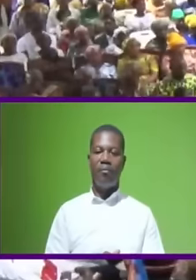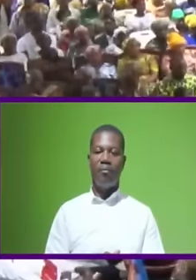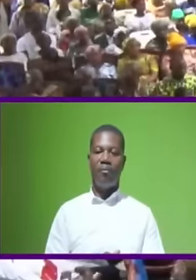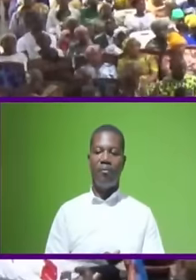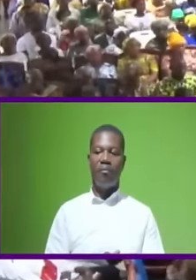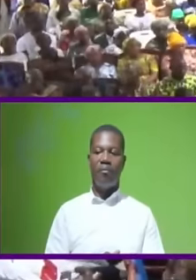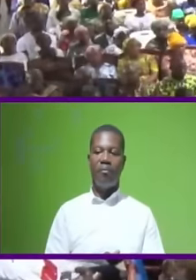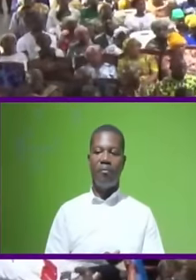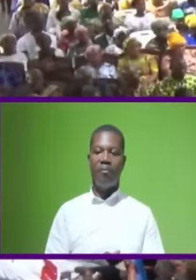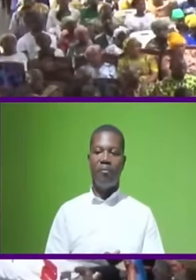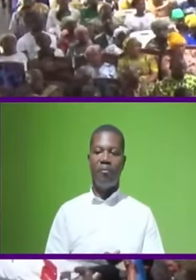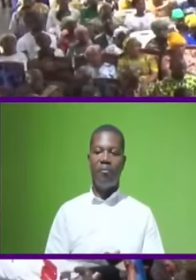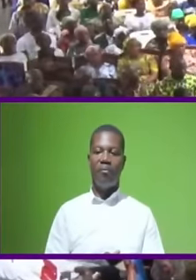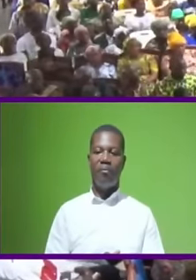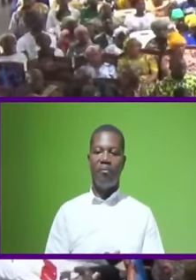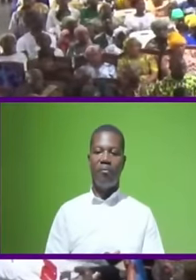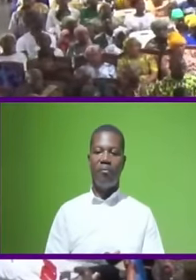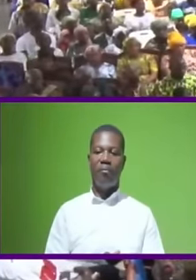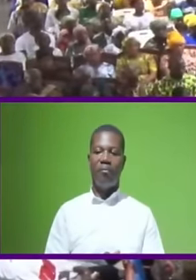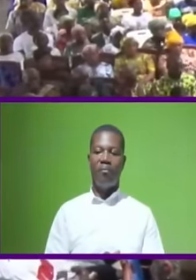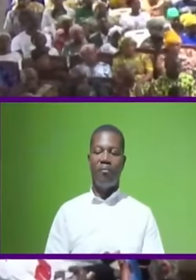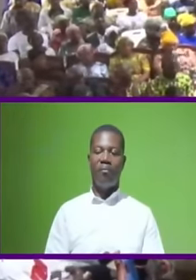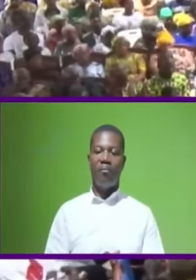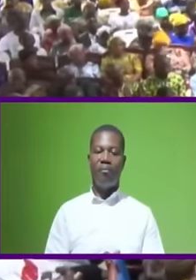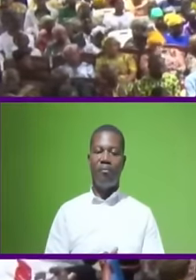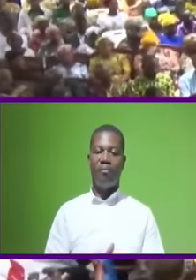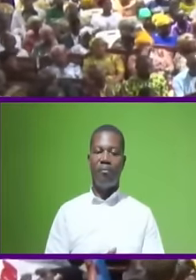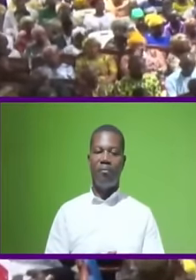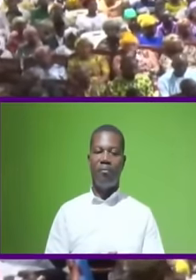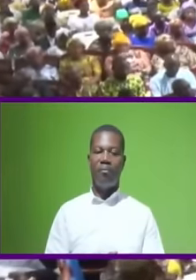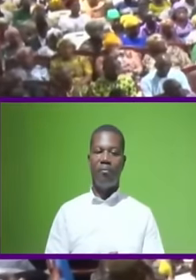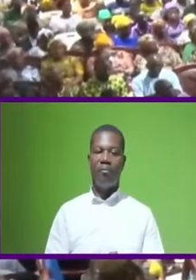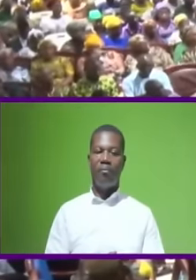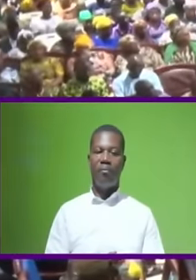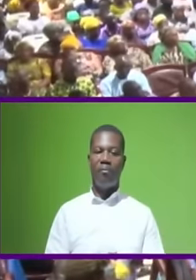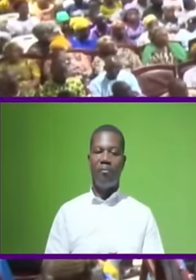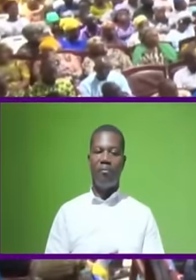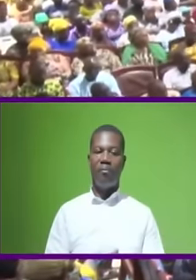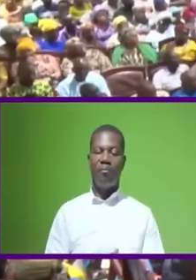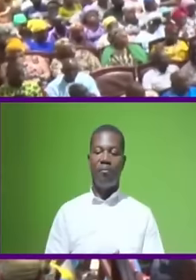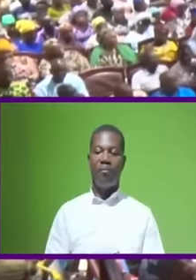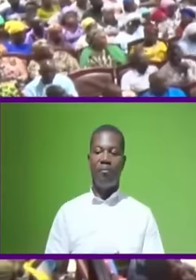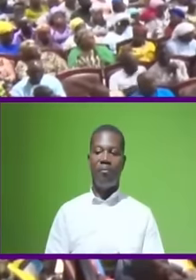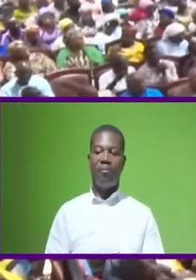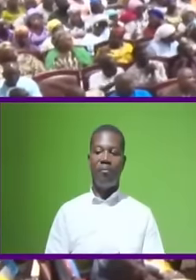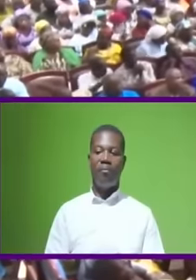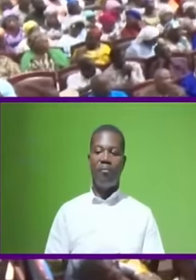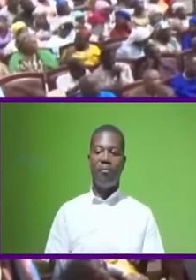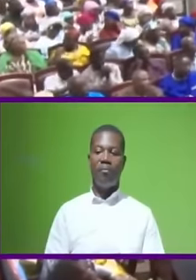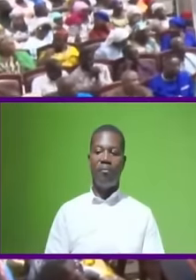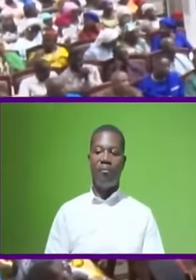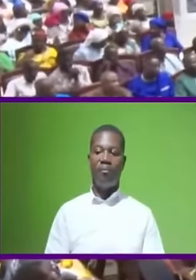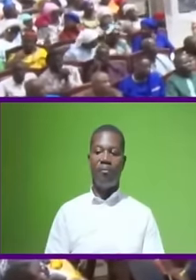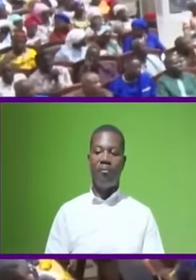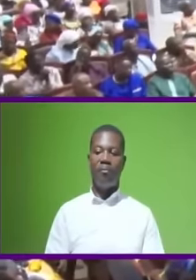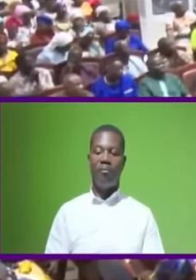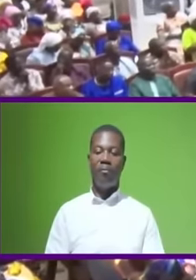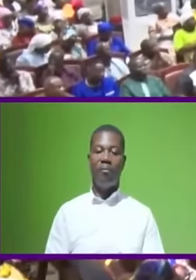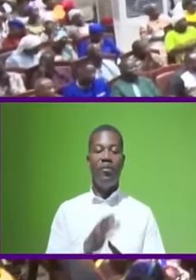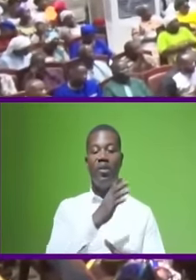to dedicate our bodies and our giving, said that the gateway of money shall be opened.